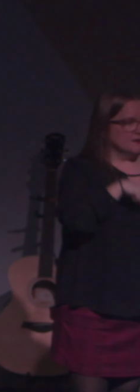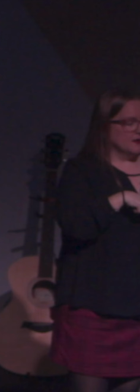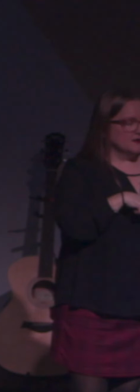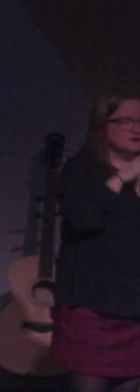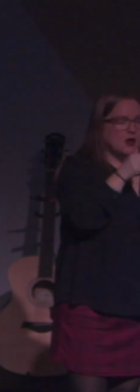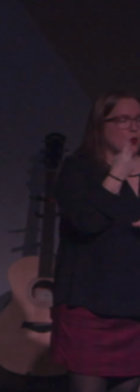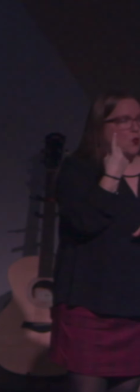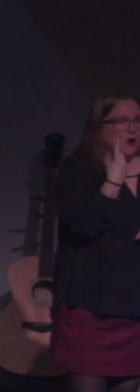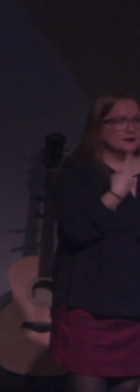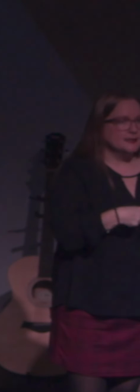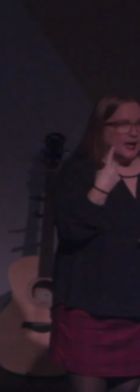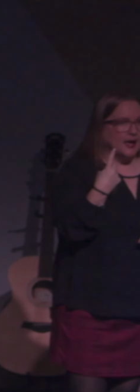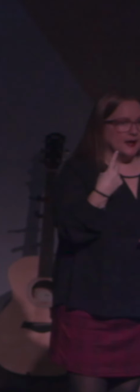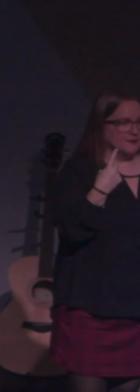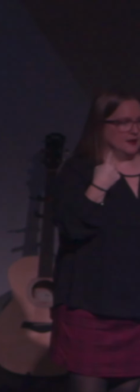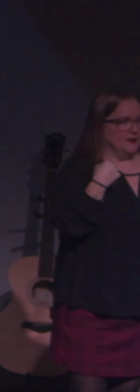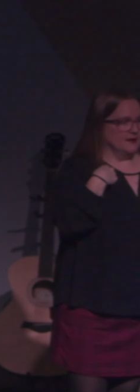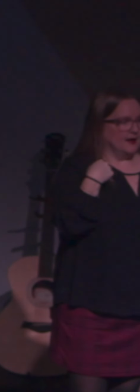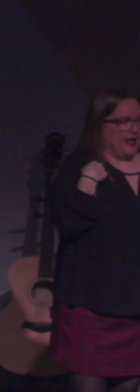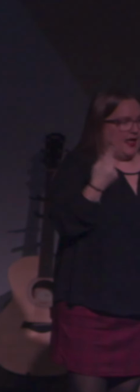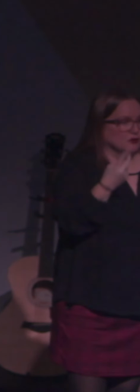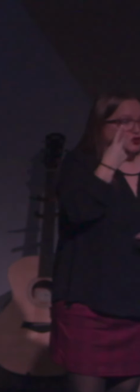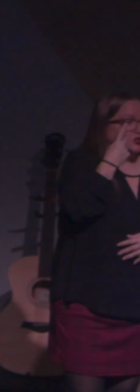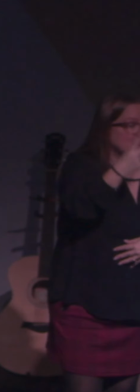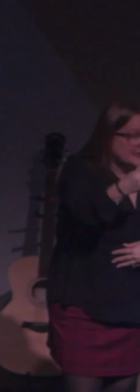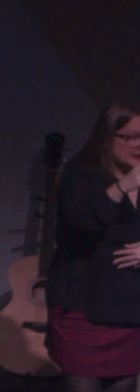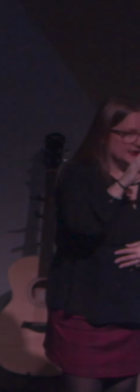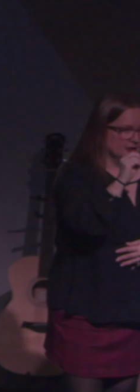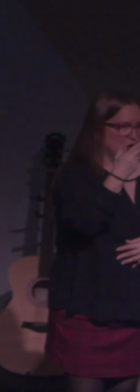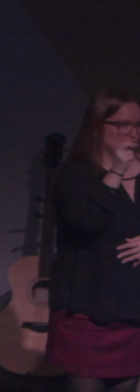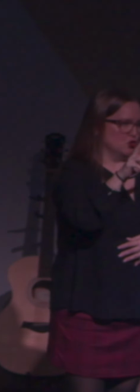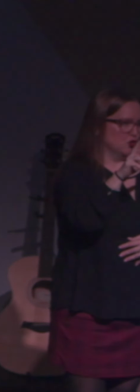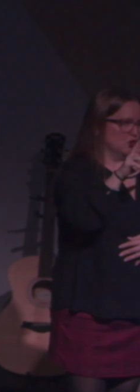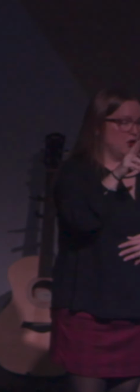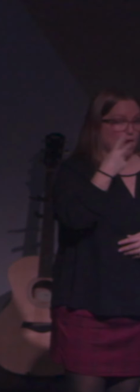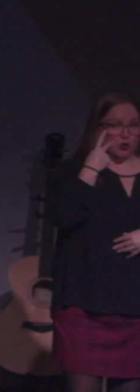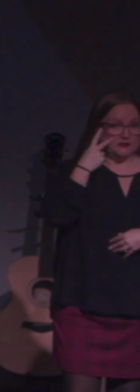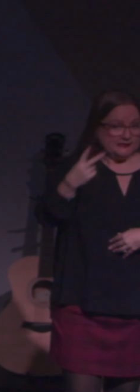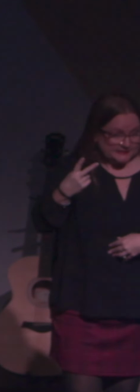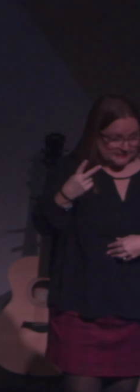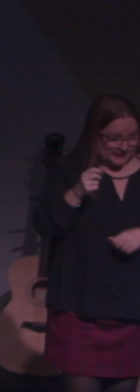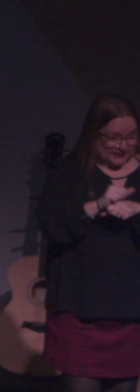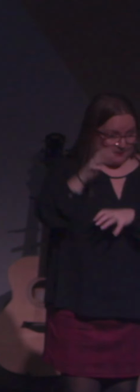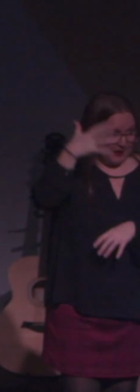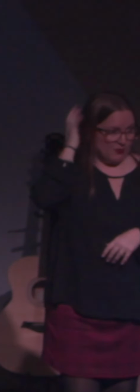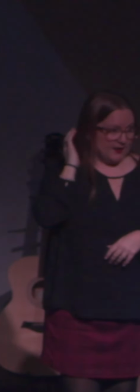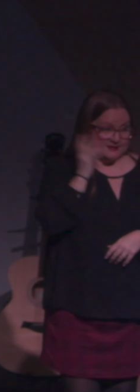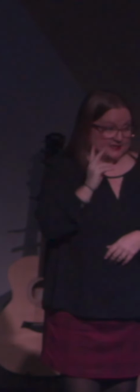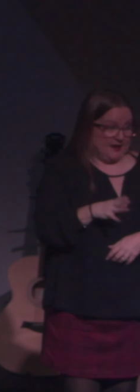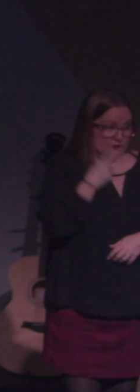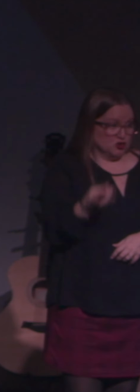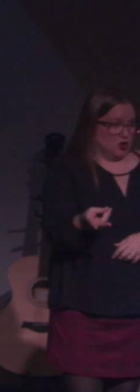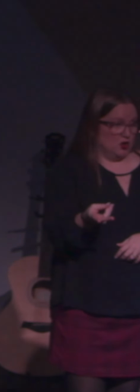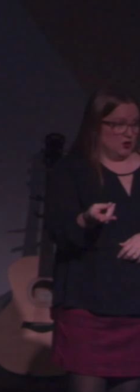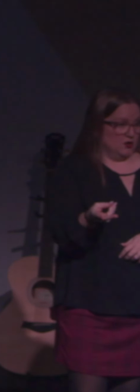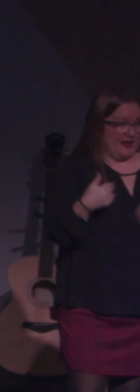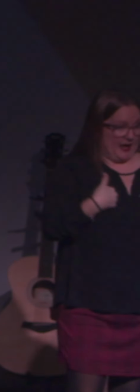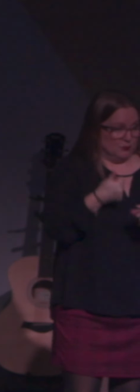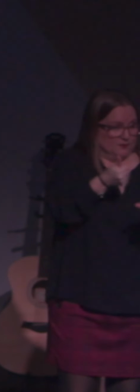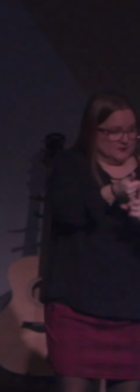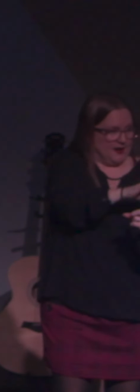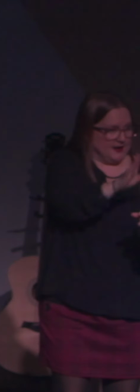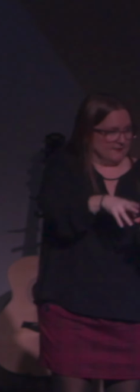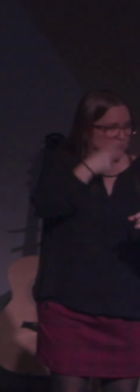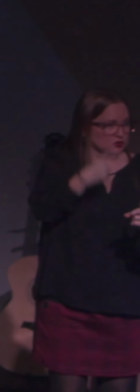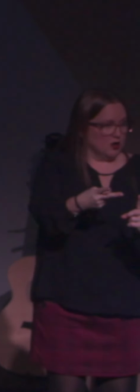one time did I ever see a cougar or mountain lion. Not one time. Killing all the animals that they did of his, not